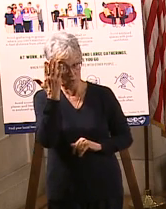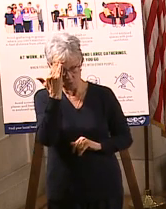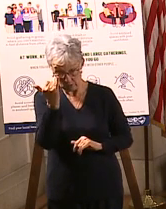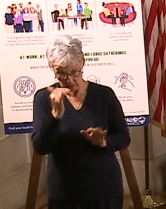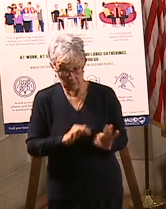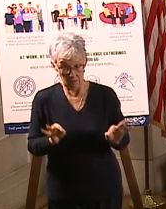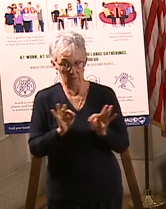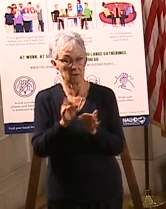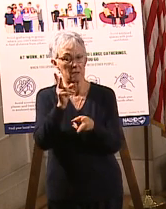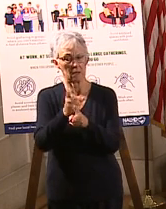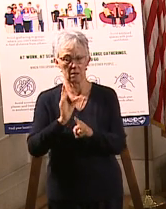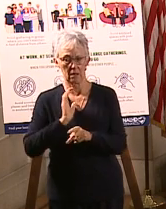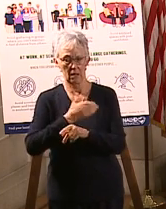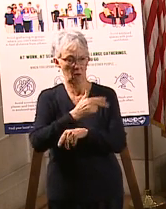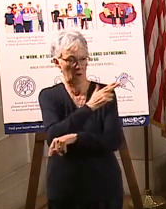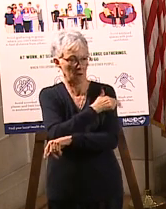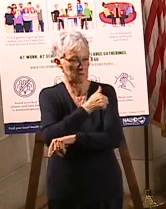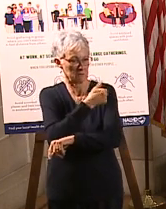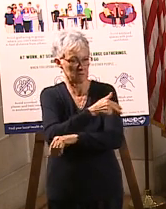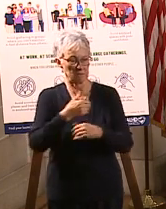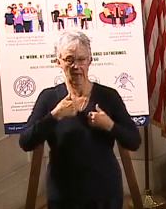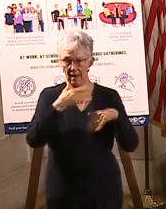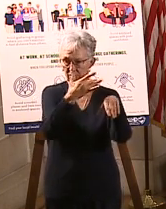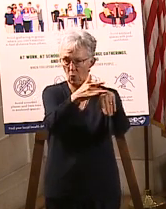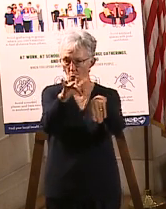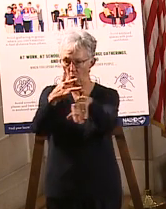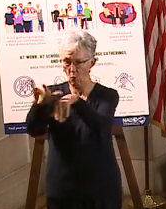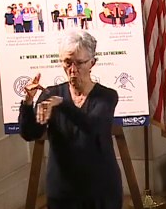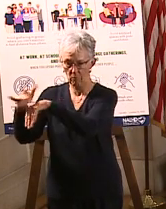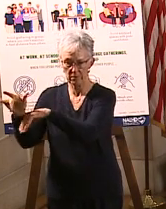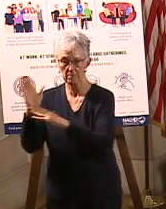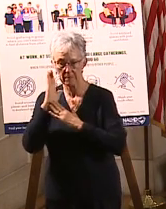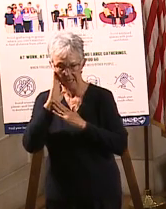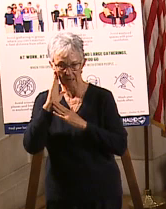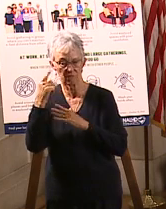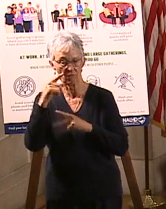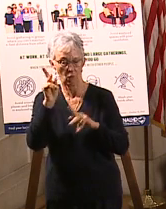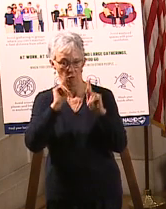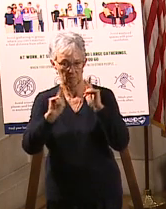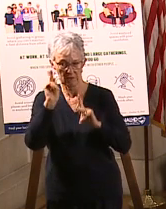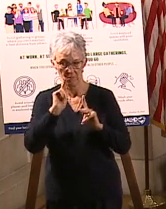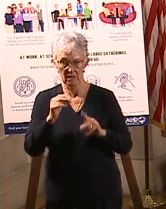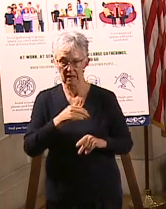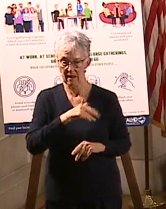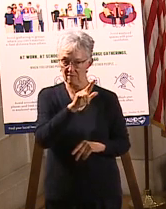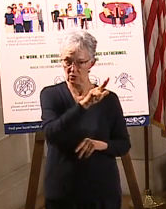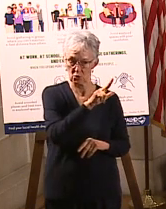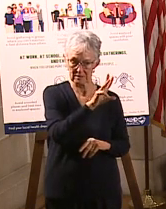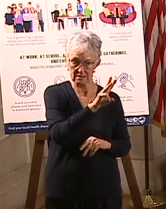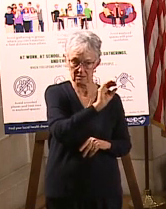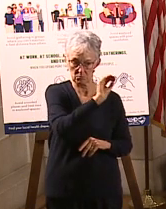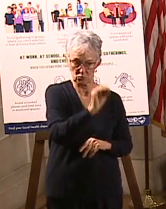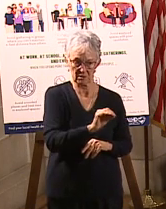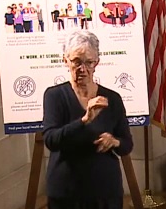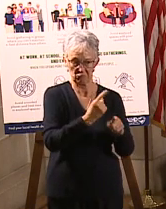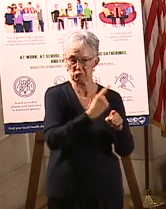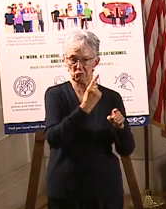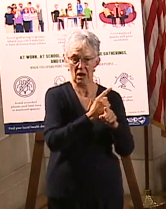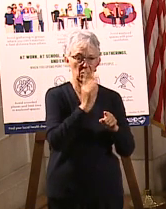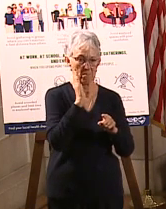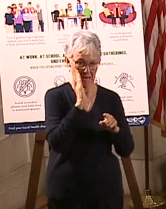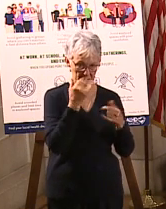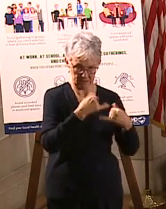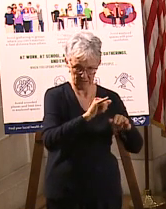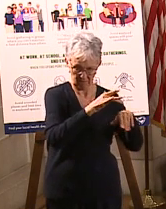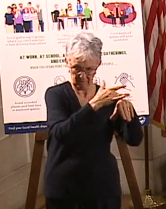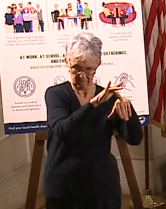hospital capacity. Right now, we've got 36% of our hospital beds are available, 35% of our ICU beds available, and 76%